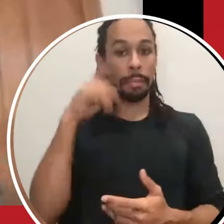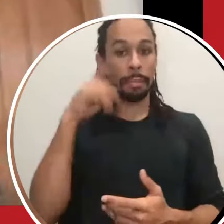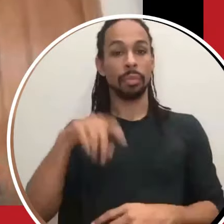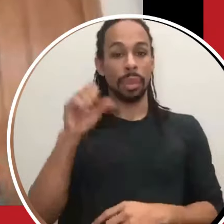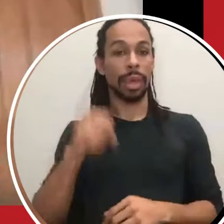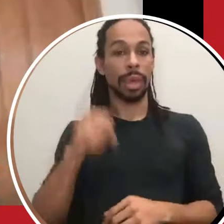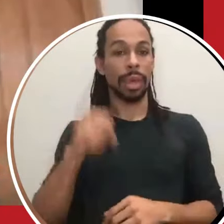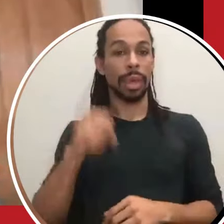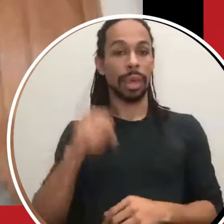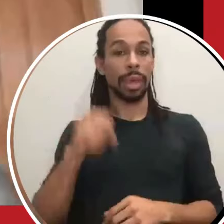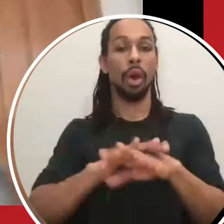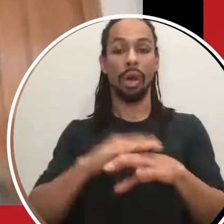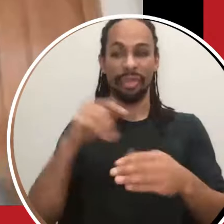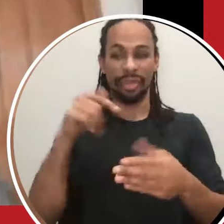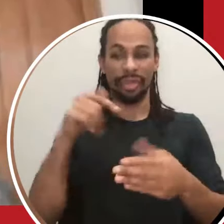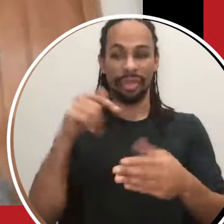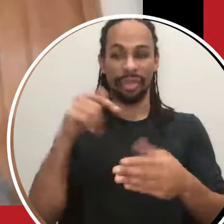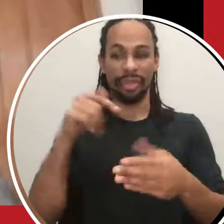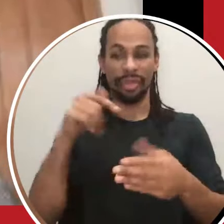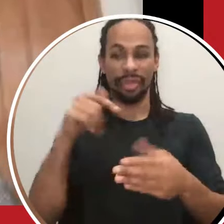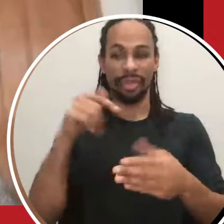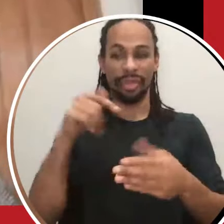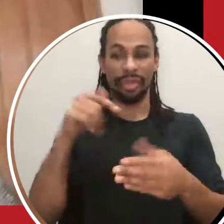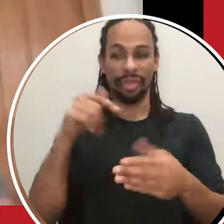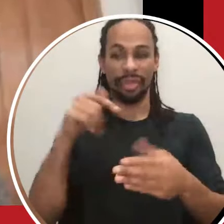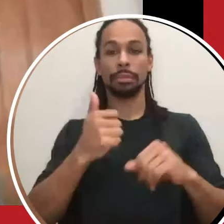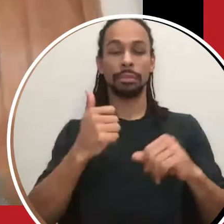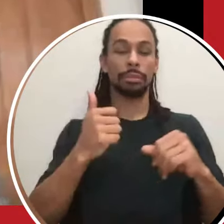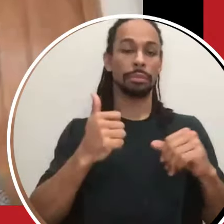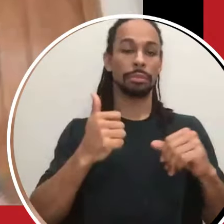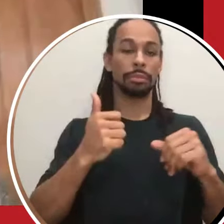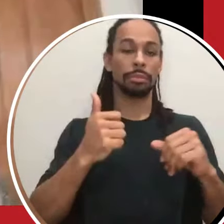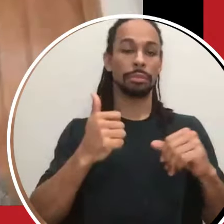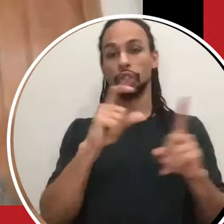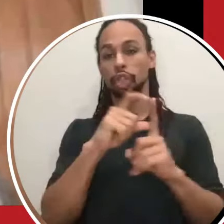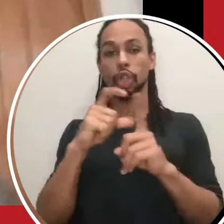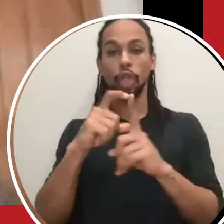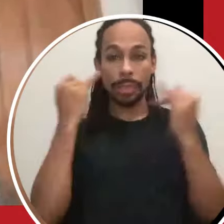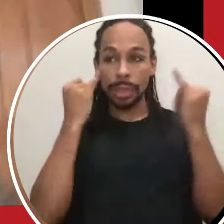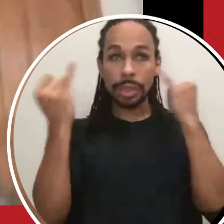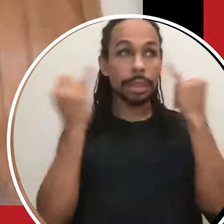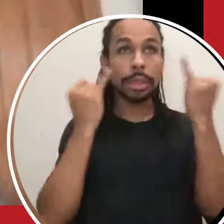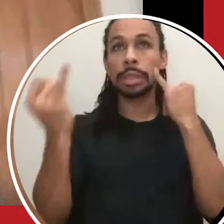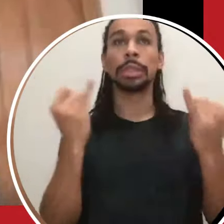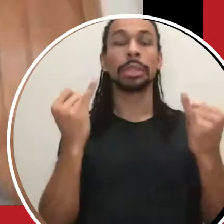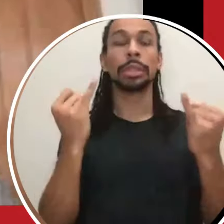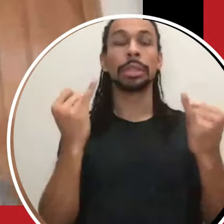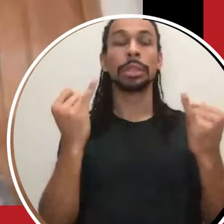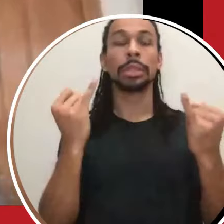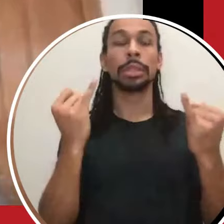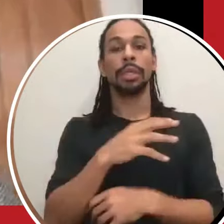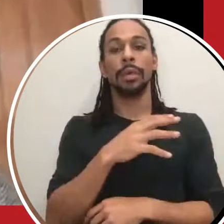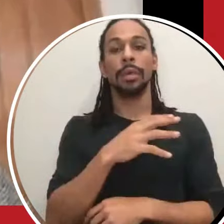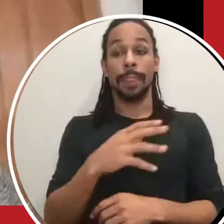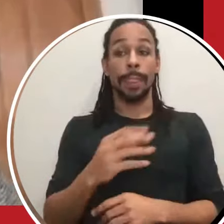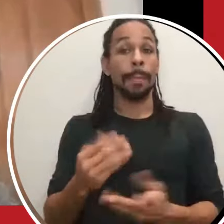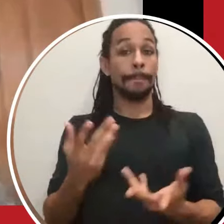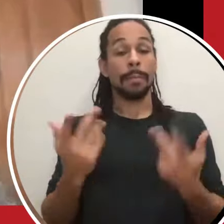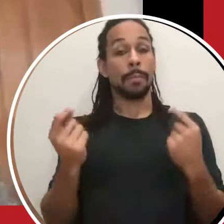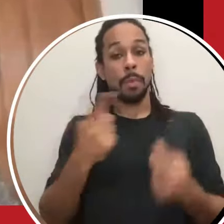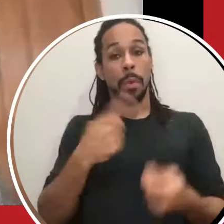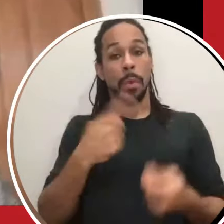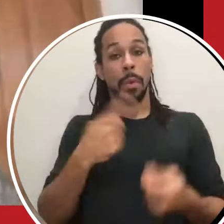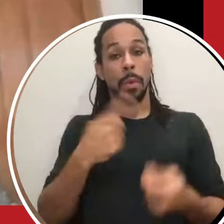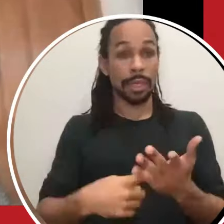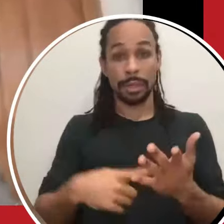in concrete terms, the kind of change that you have discussed and talked about and built a political organization